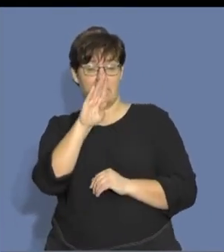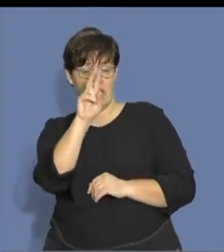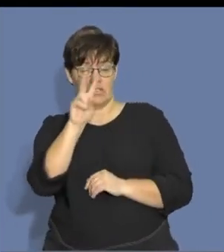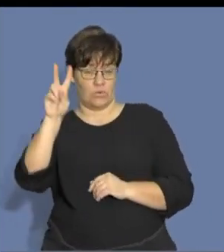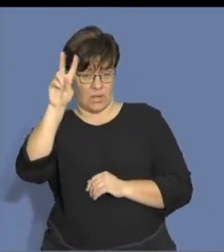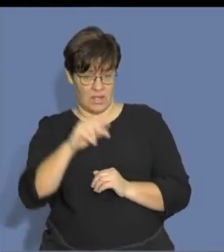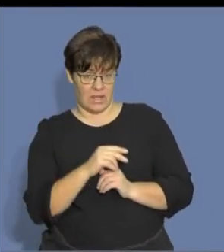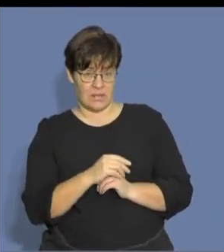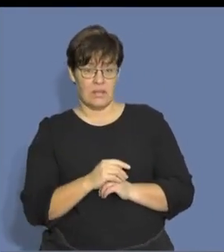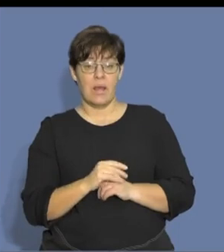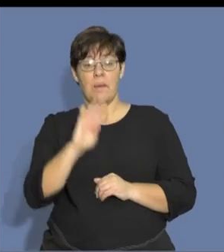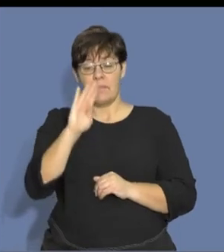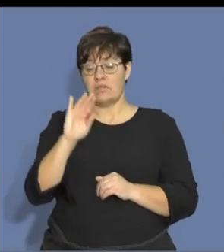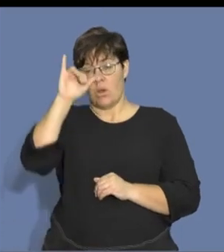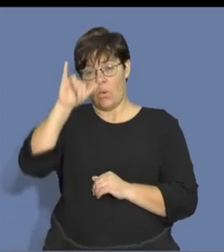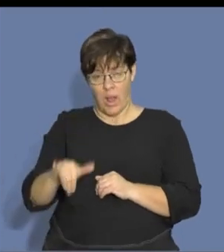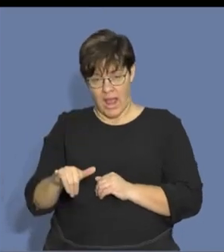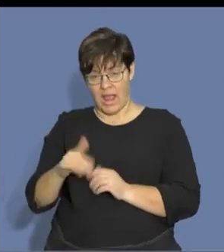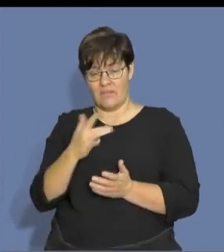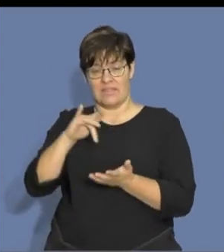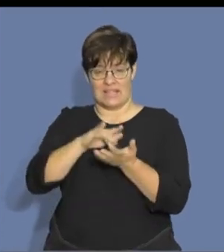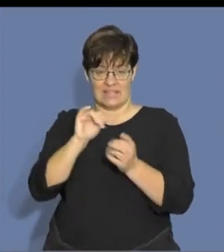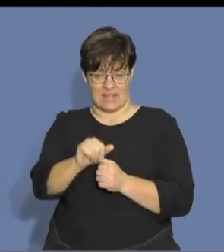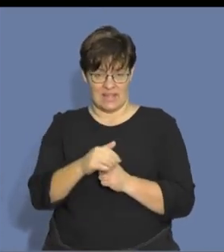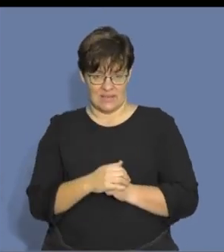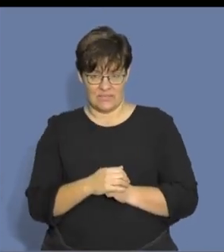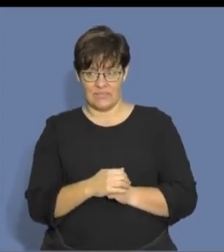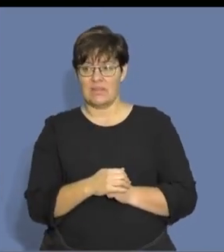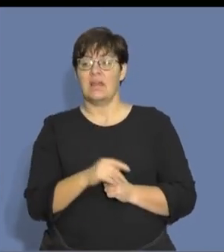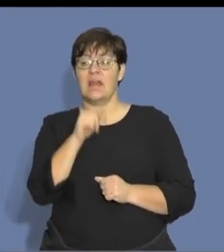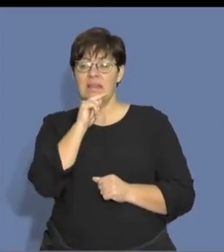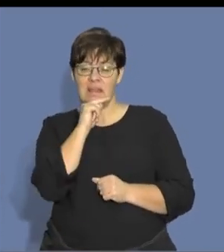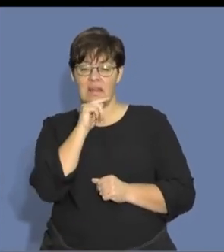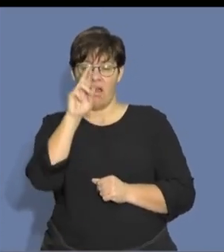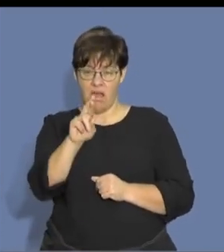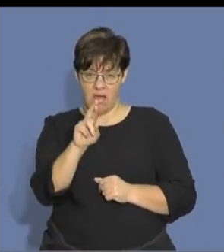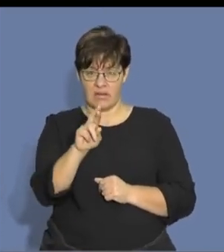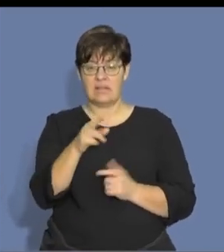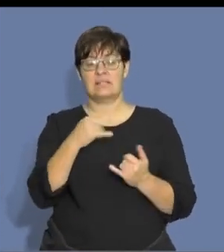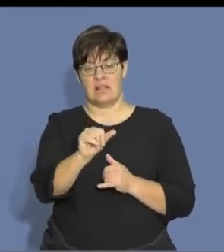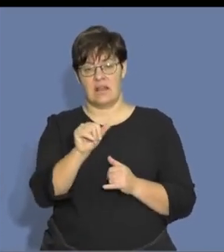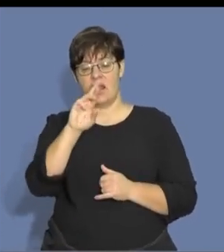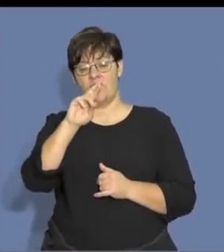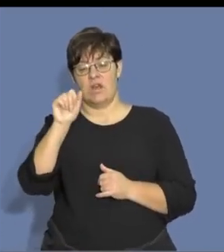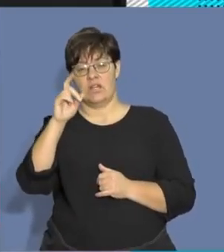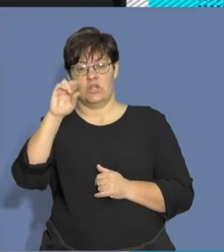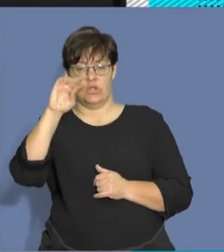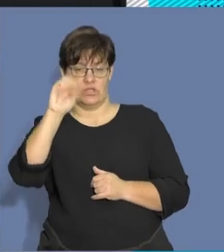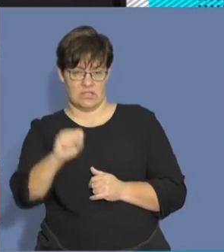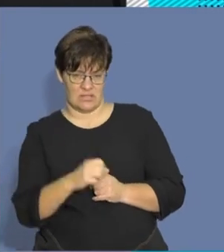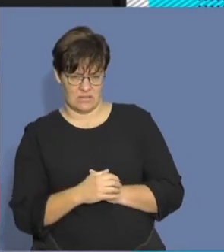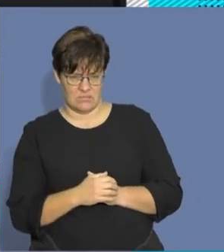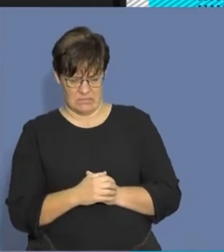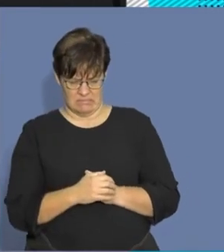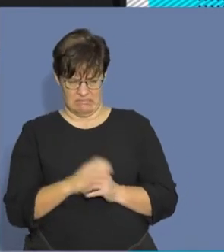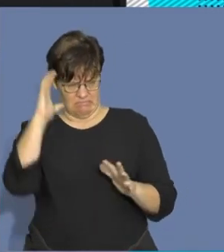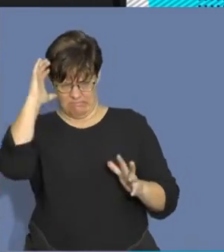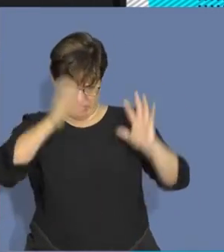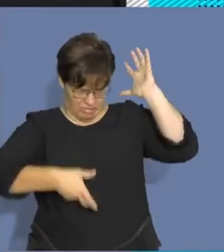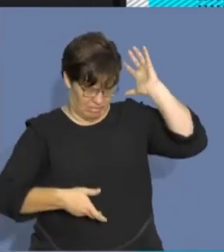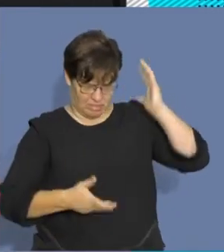be the y-coordinate of the center, and r squared is still going to be the radius. Now, this seems a little bit